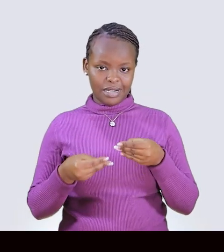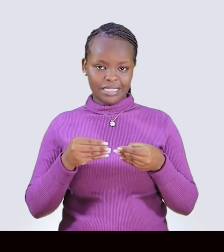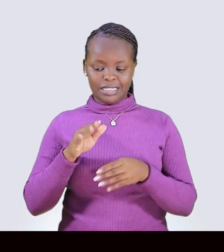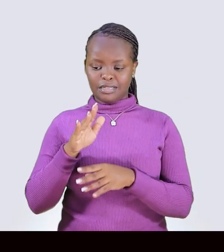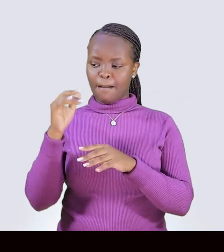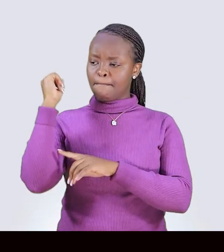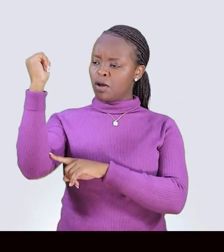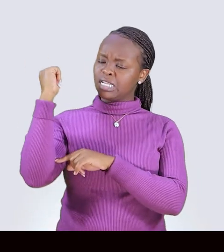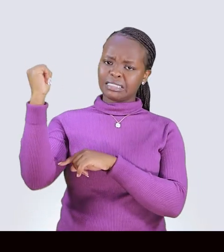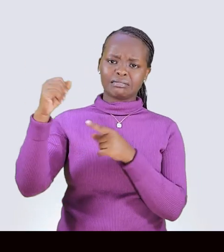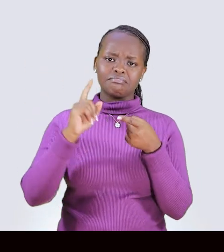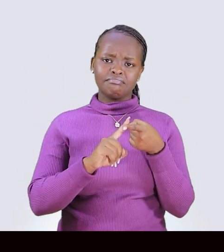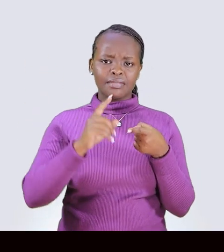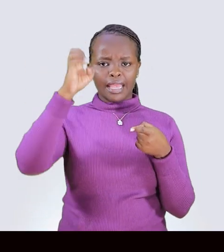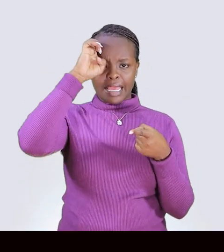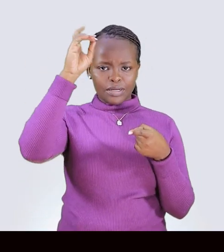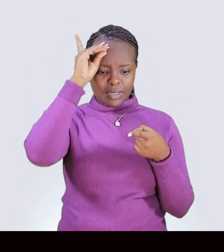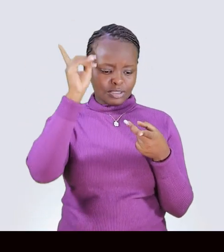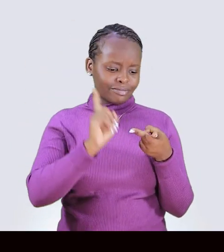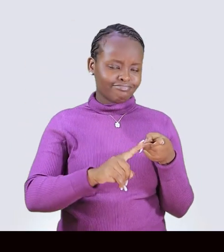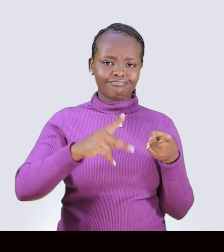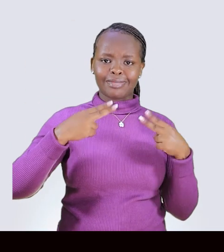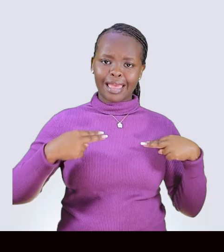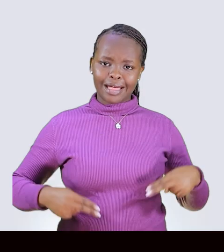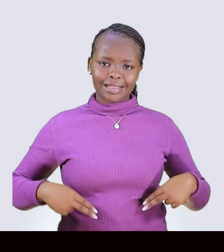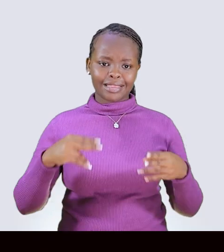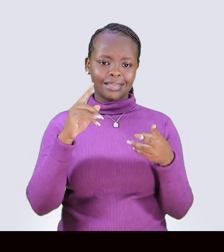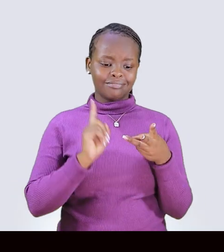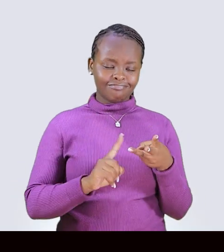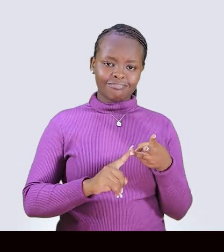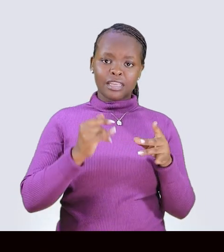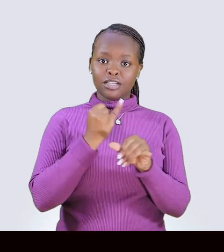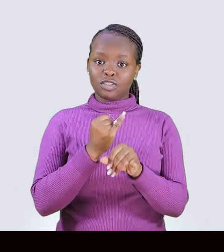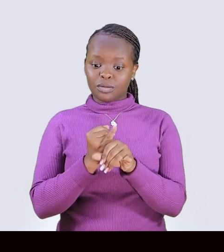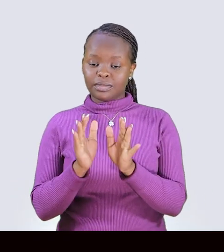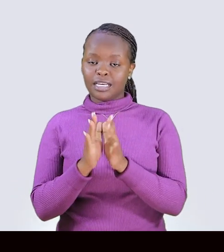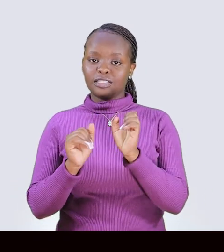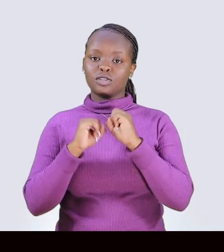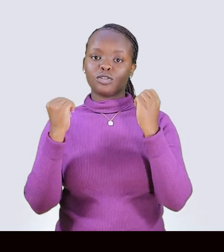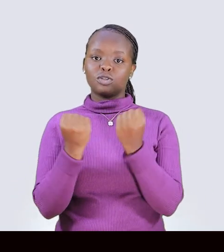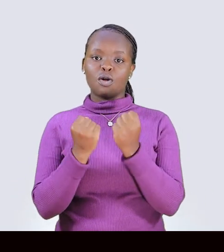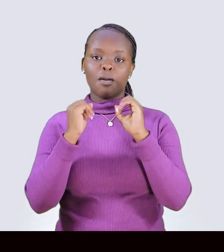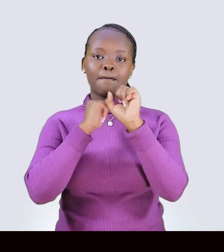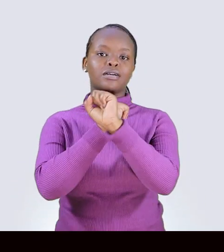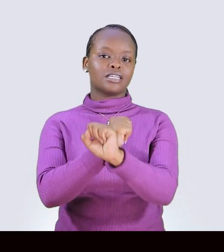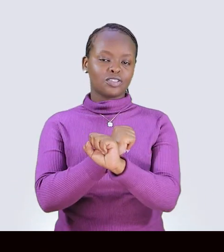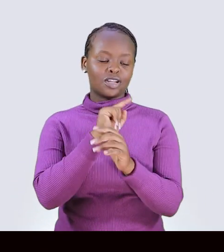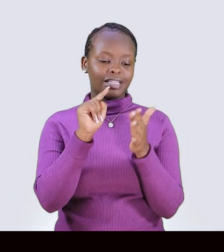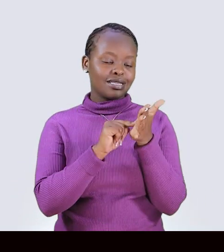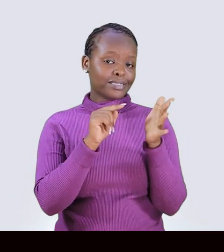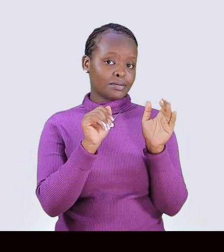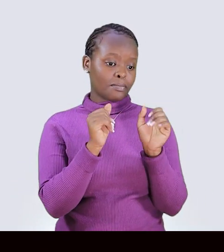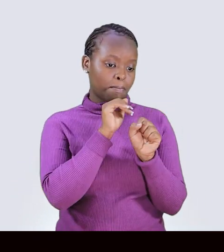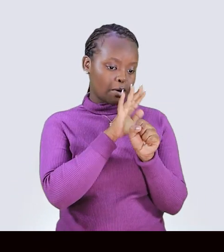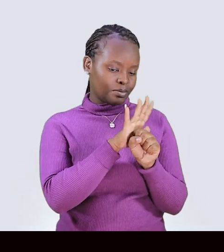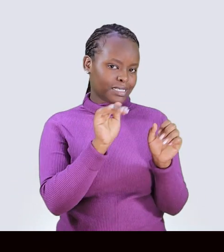like politics, education, health, jobs, and social protection. For these promises to matter, they